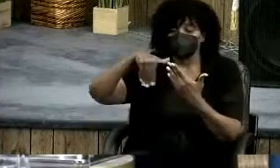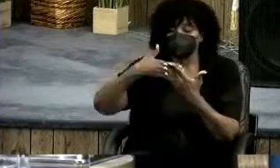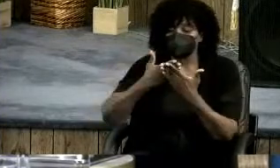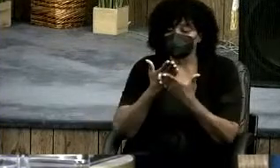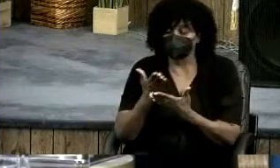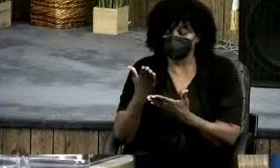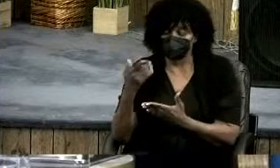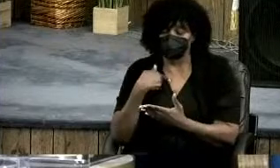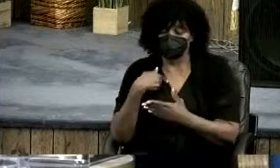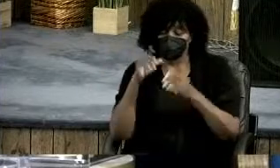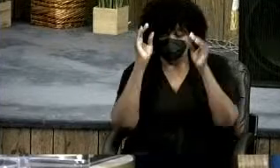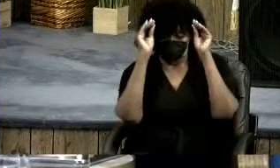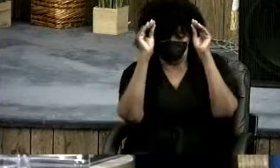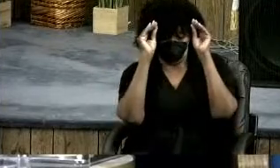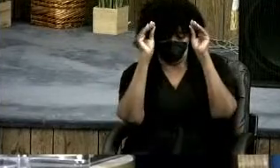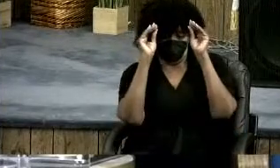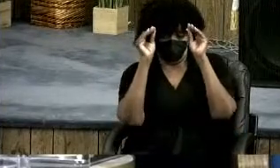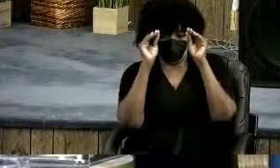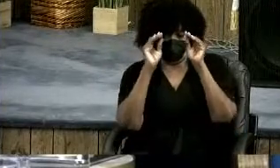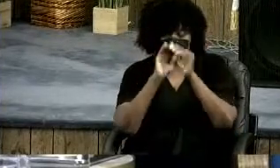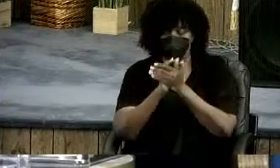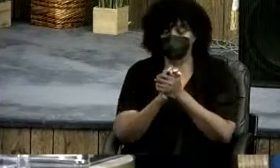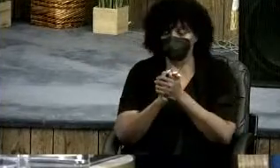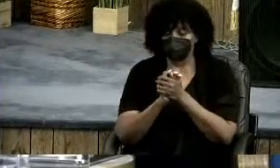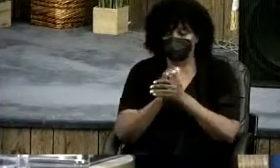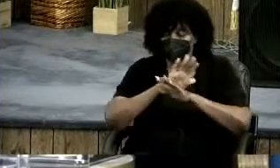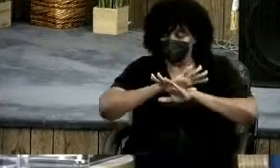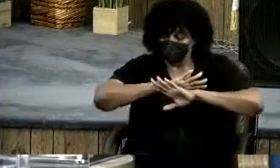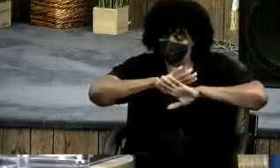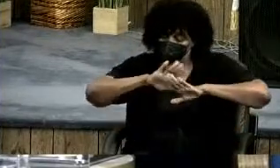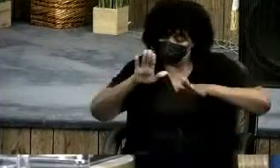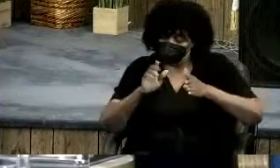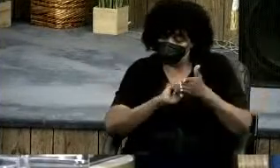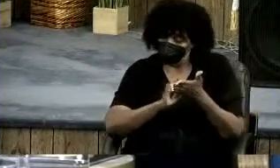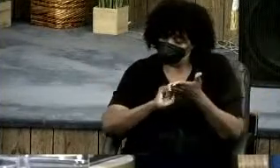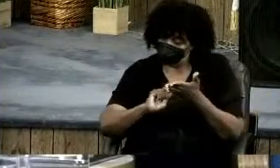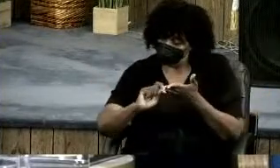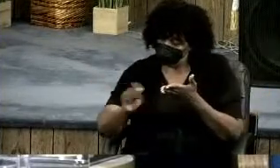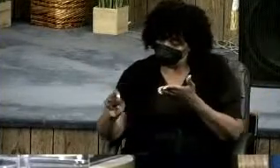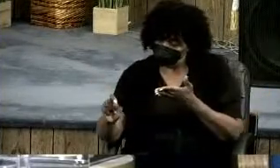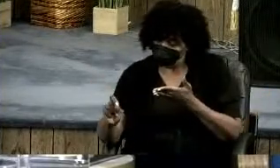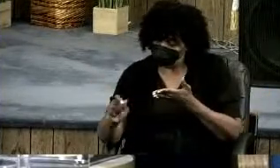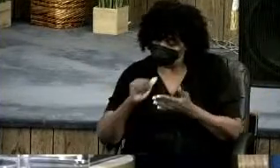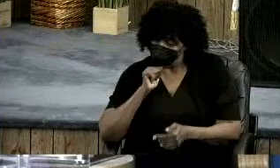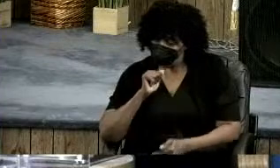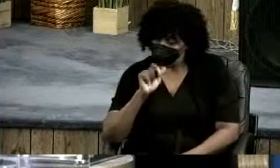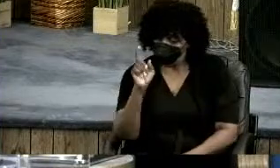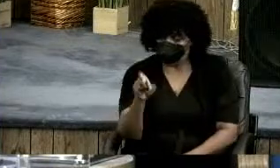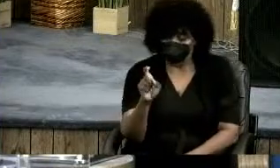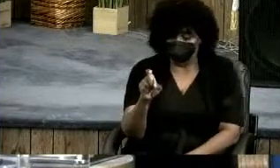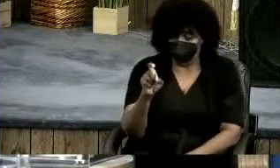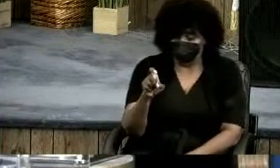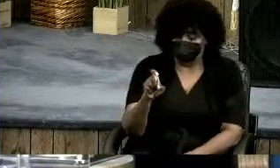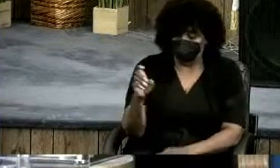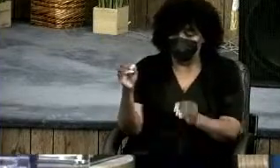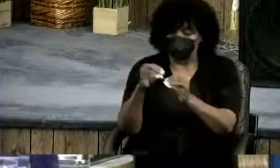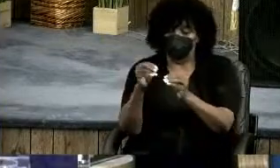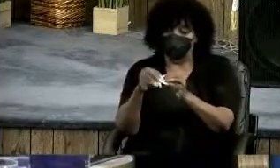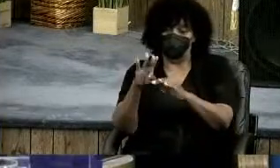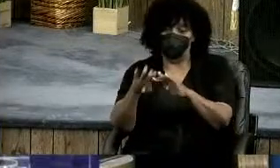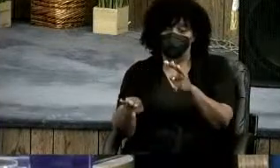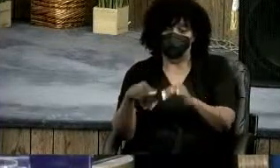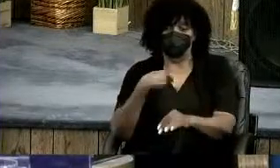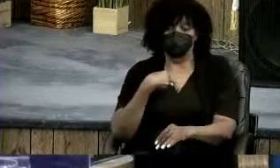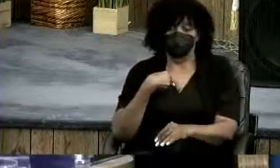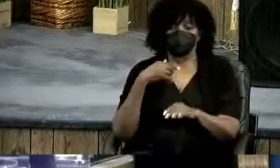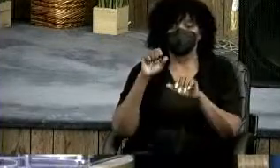that I'm preaching about, so you don't even have to worry about taking the notes because I'm giving them to you. You'll have that and so much more. More than I can preach about